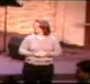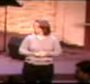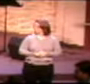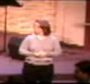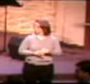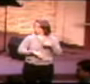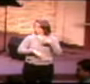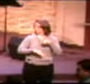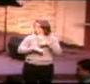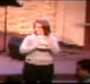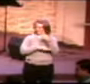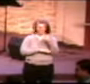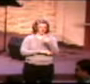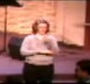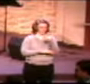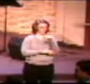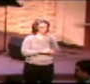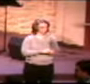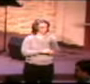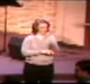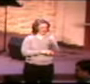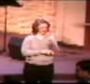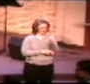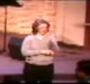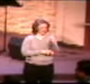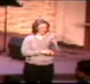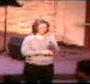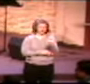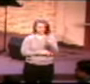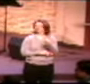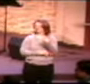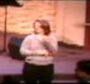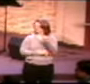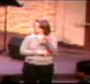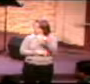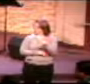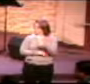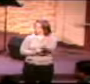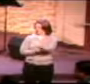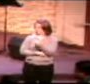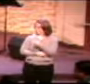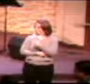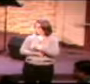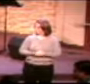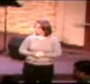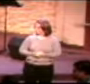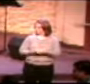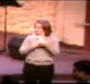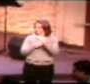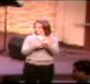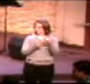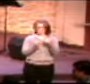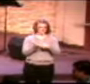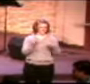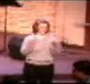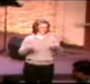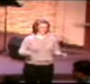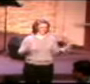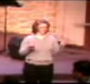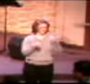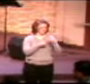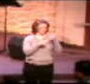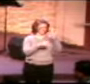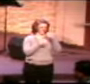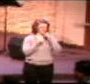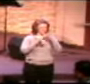their shepherds, James Teague, and James is going to come up and lead this closing word